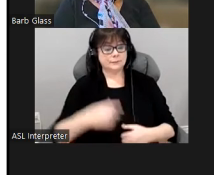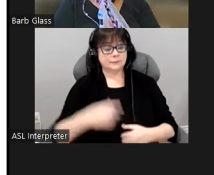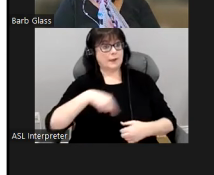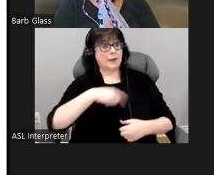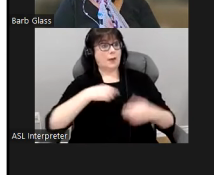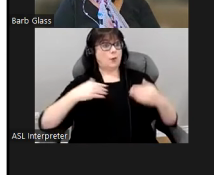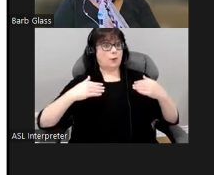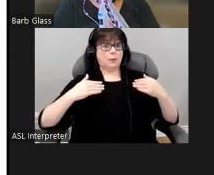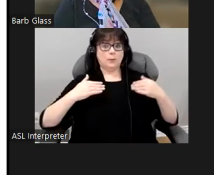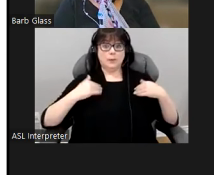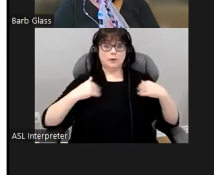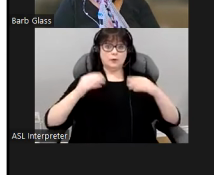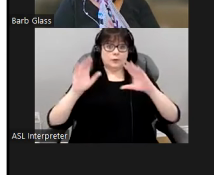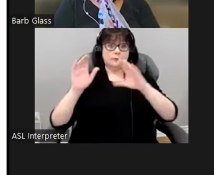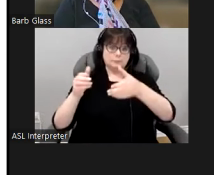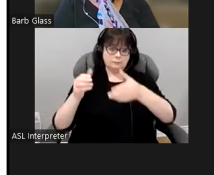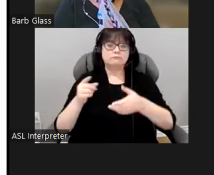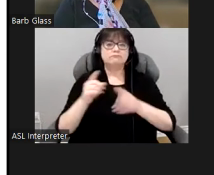themes or